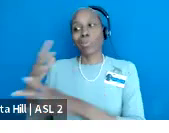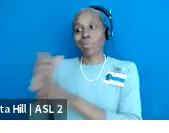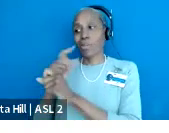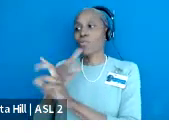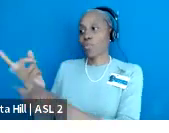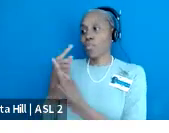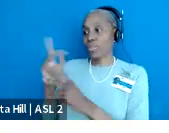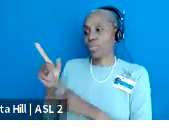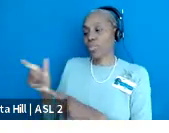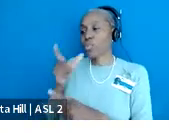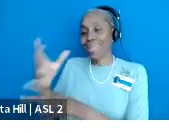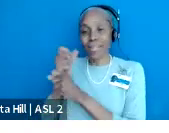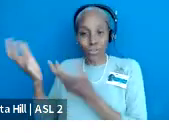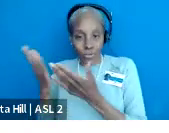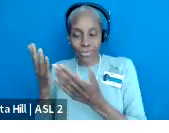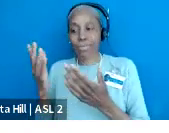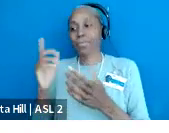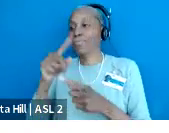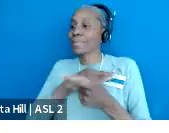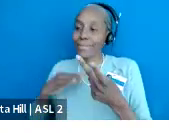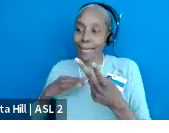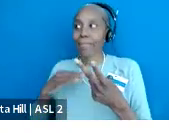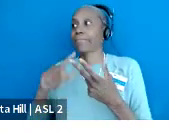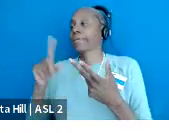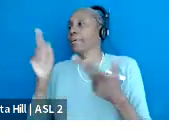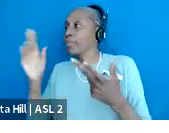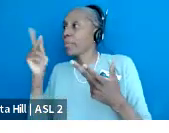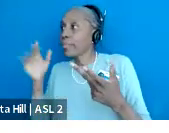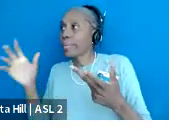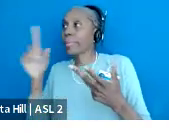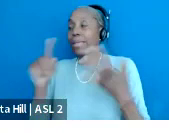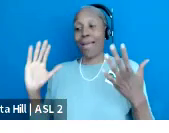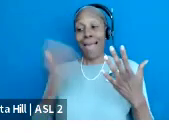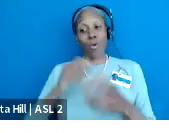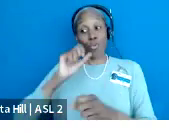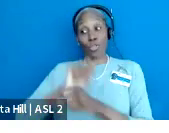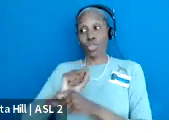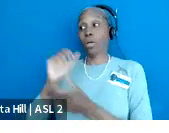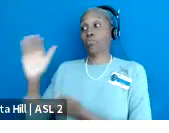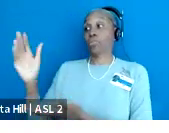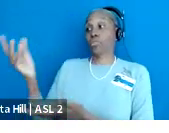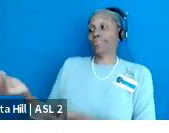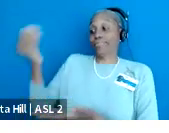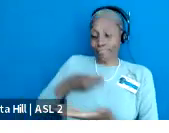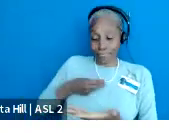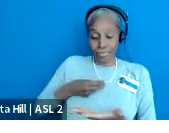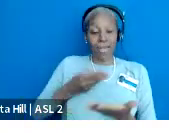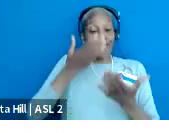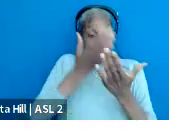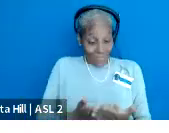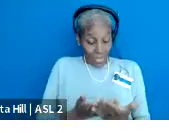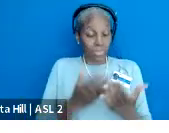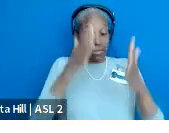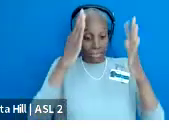reports of individuals receiving services from staff members, from members of the public, and it is our job to make a classification based on the facts in front of us,